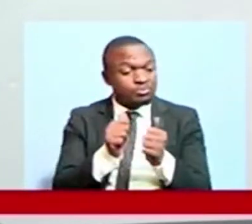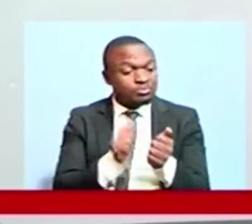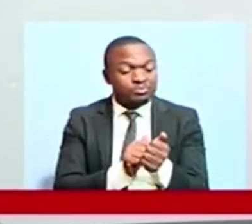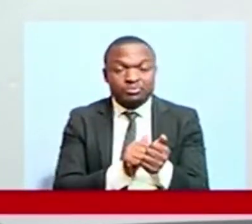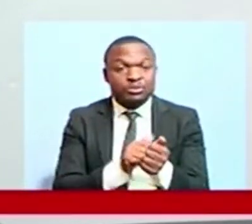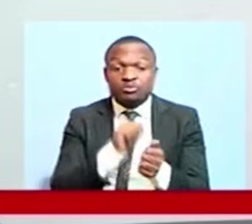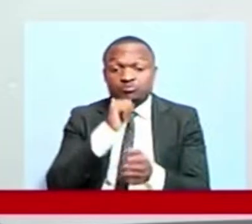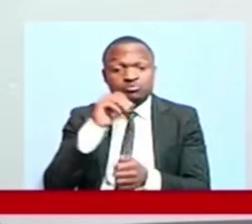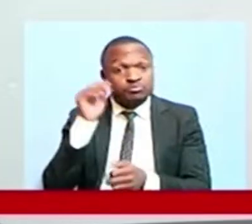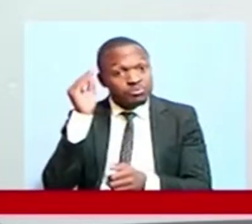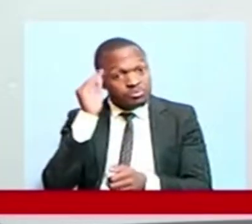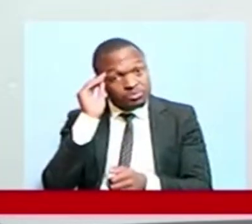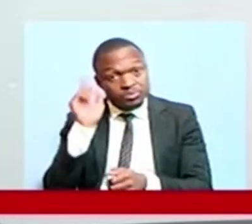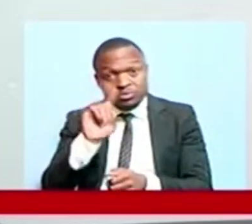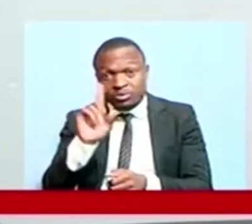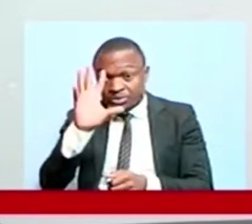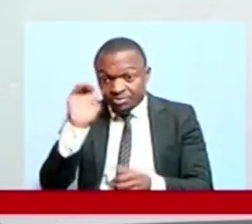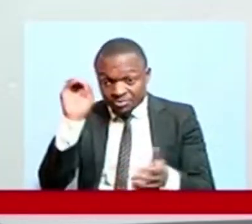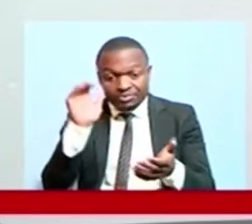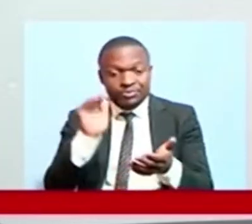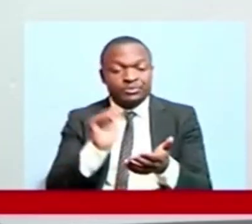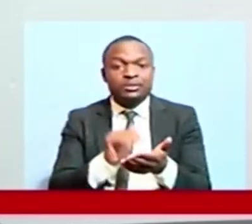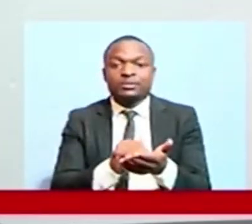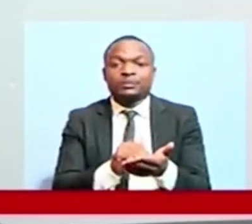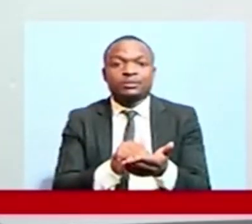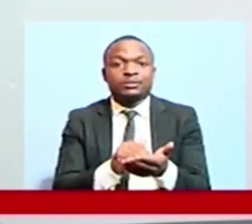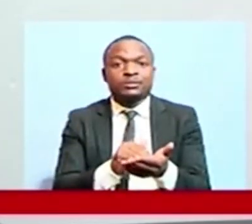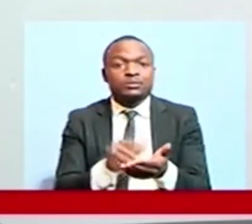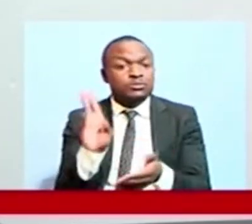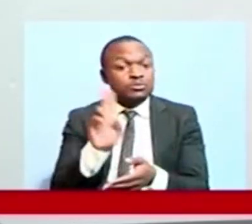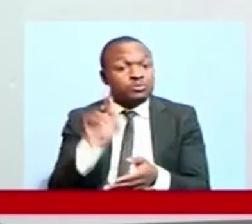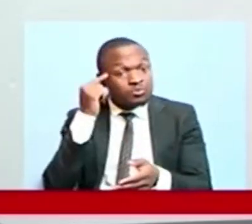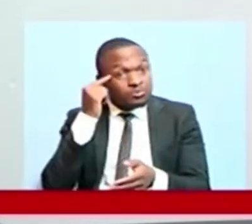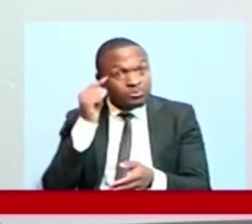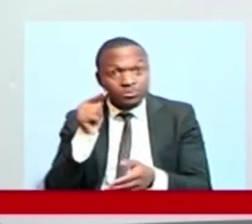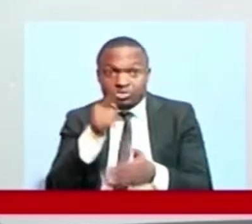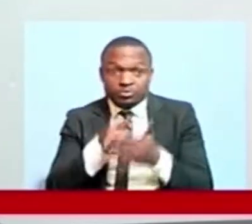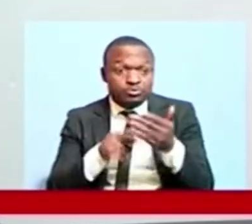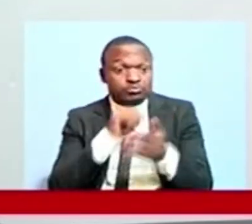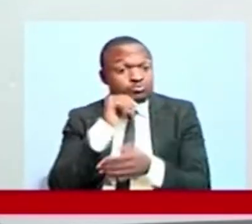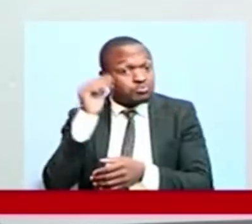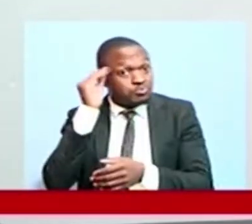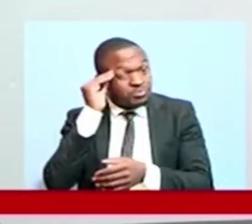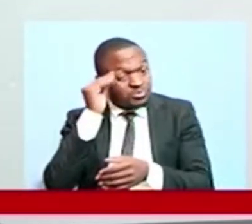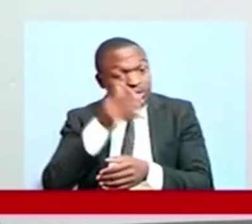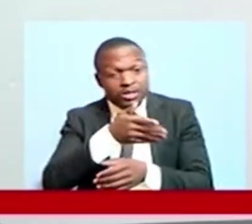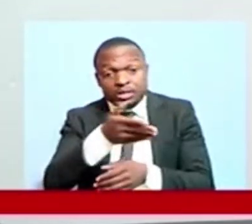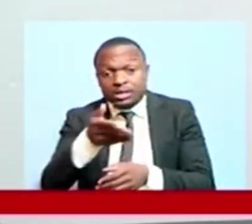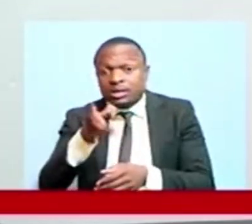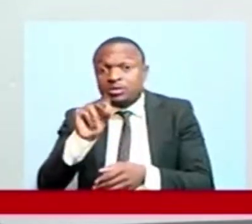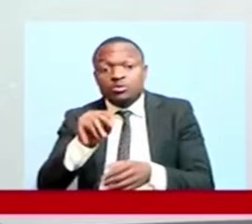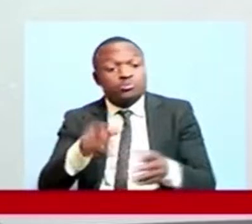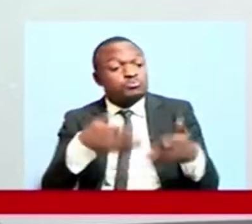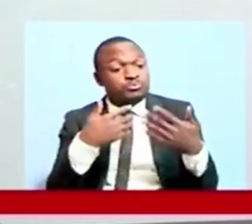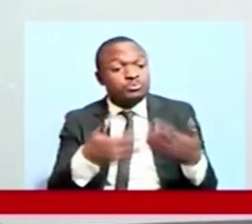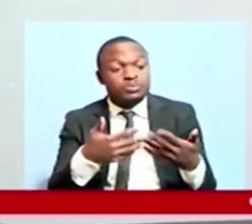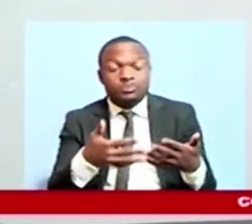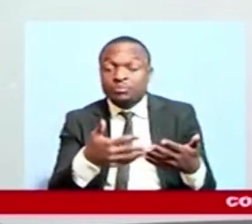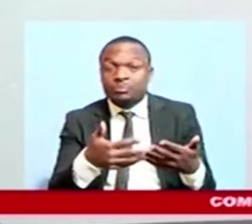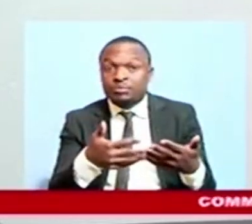So we don't know what 50,000 is as far as we are concerned, because there is no documentation to clarify where that money